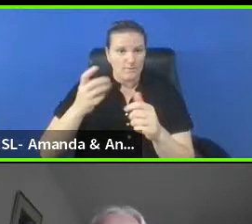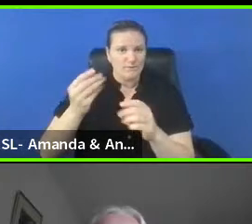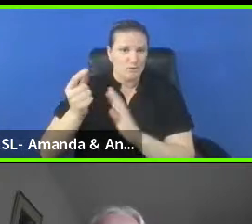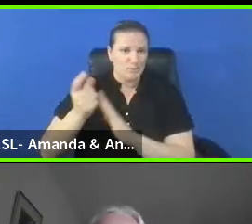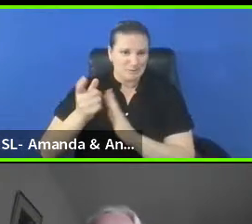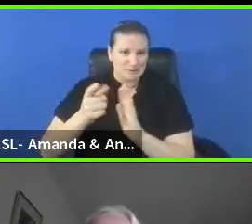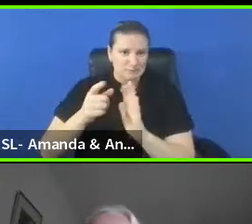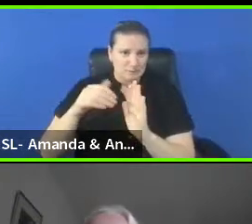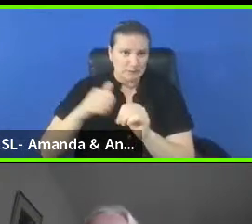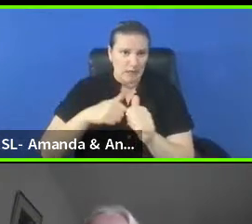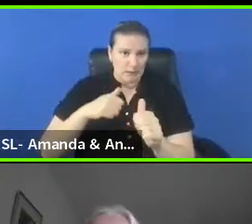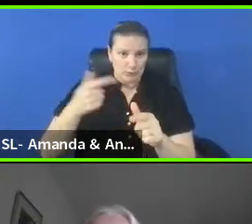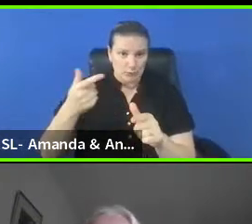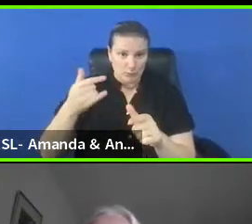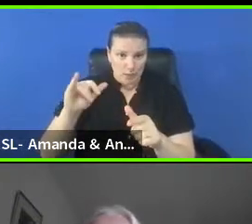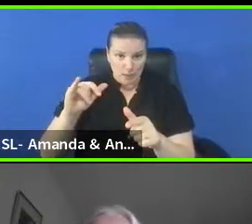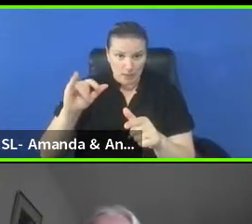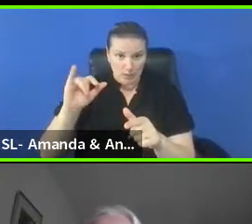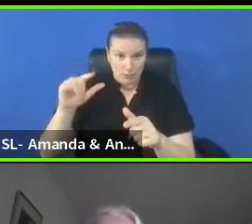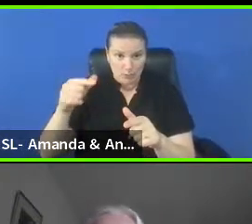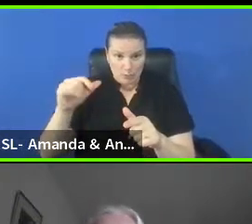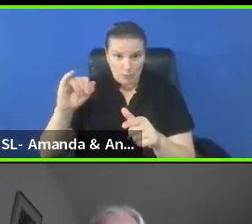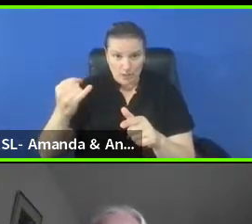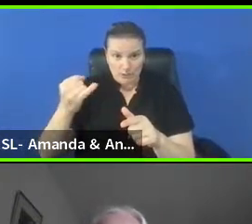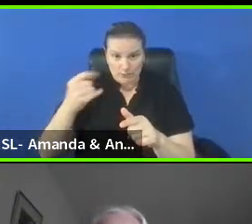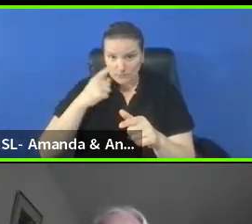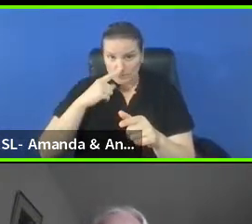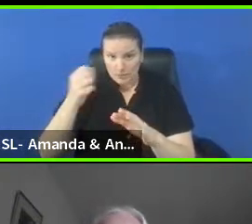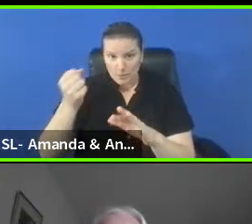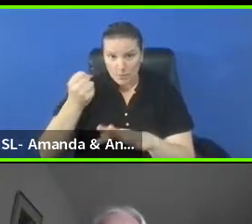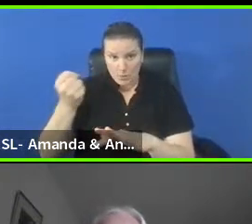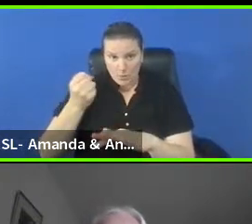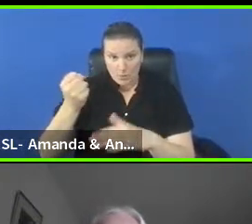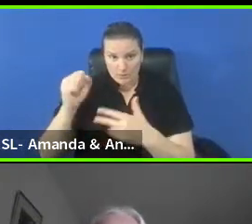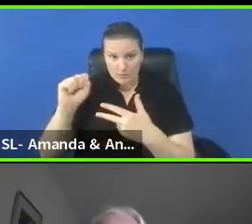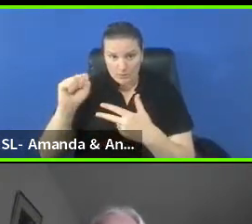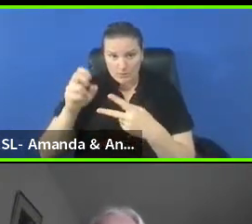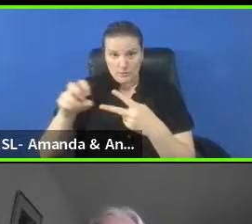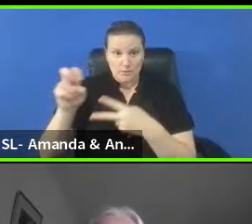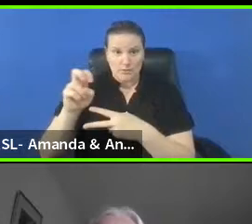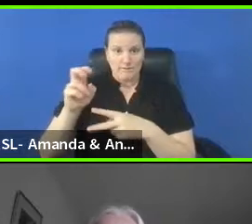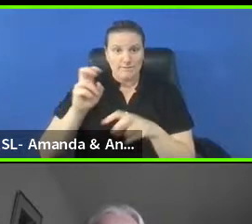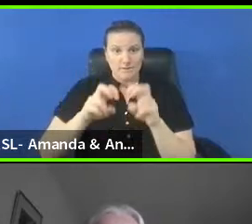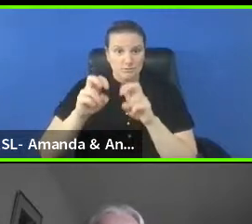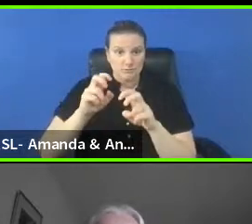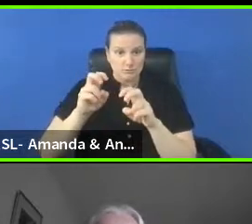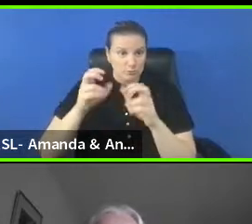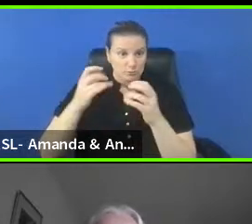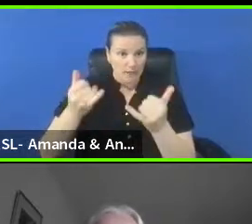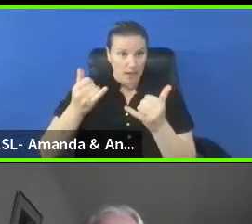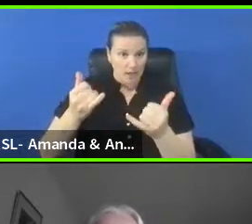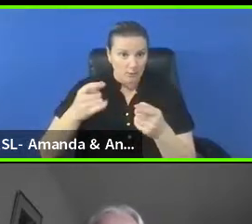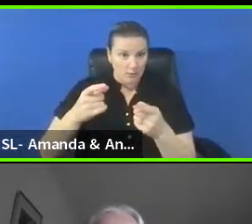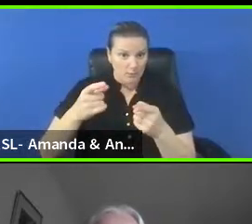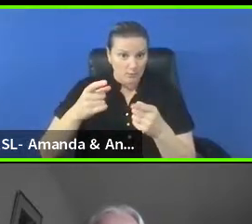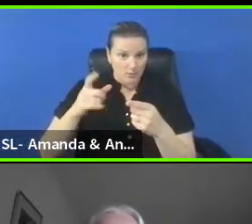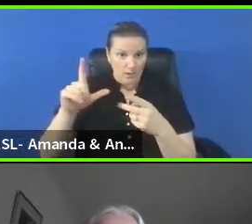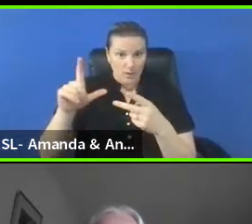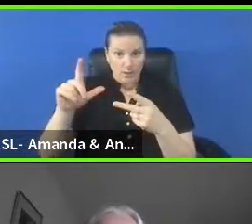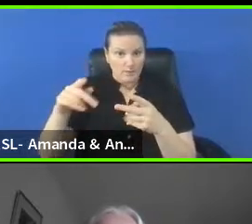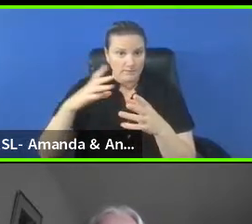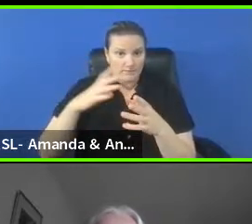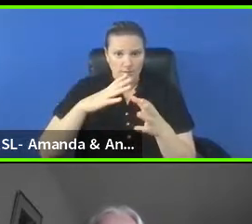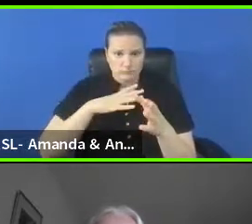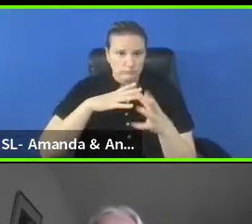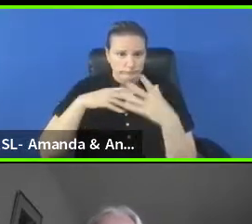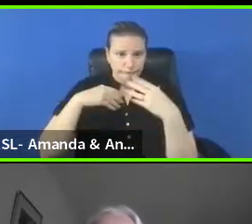minutes behind. Greg, would you be willing to flop and put our fairs and festivals right now and do the LPA right after?